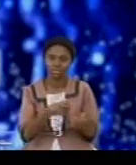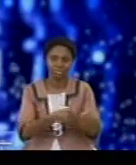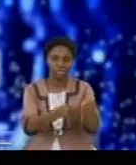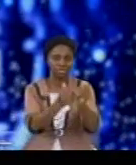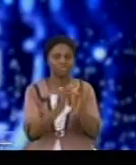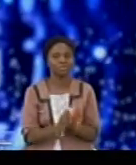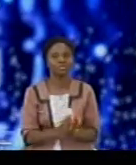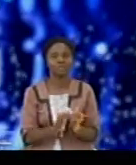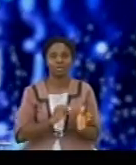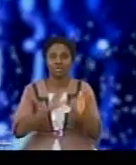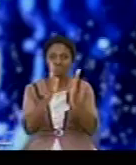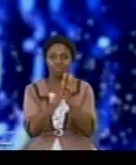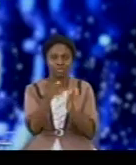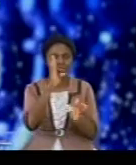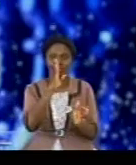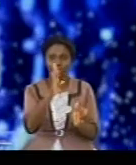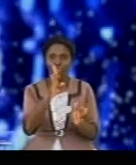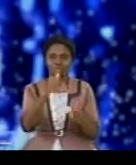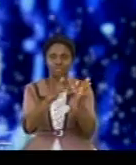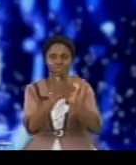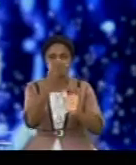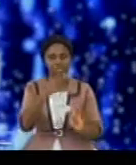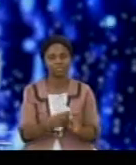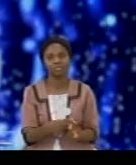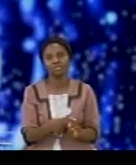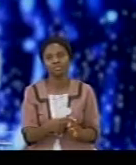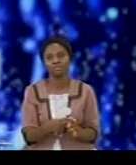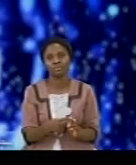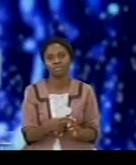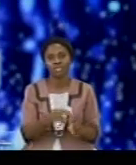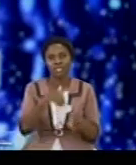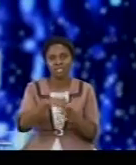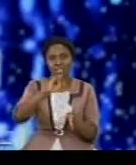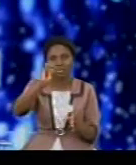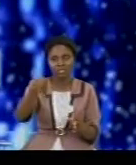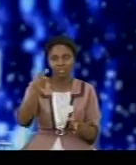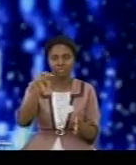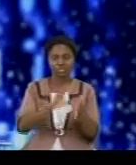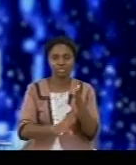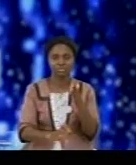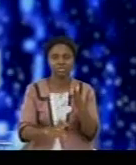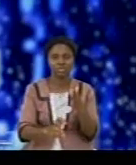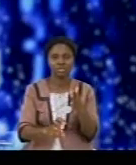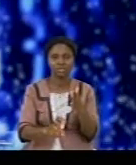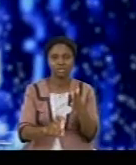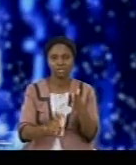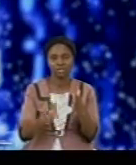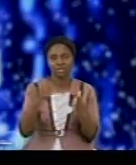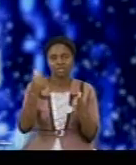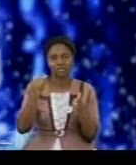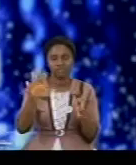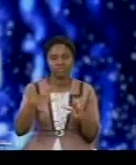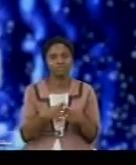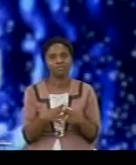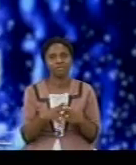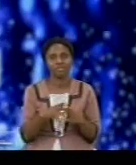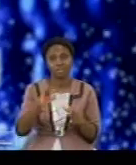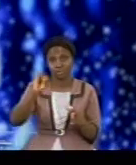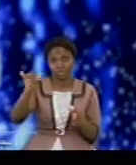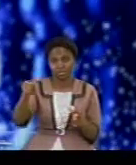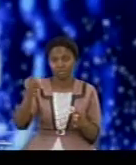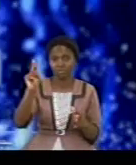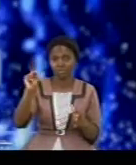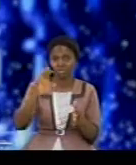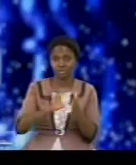Jesus' name. In another place, in John chapter 15, hear the Lord Jesus Christ again. John chapter 15, verse